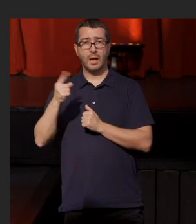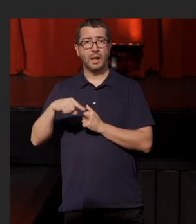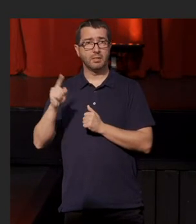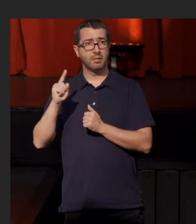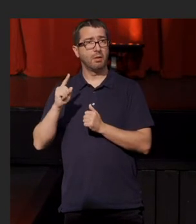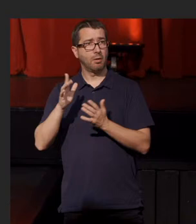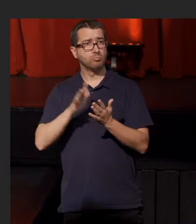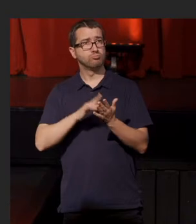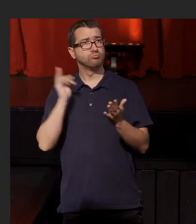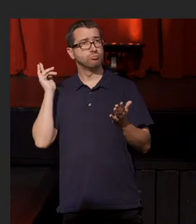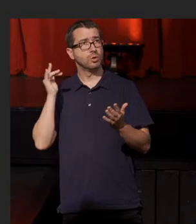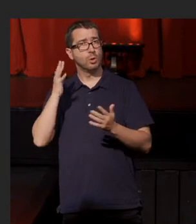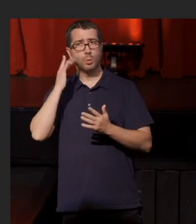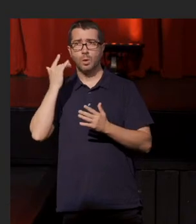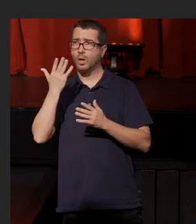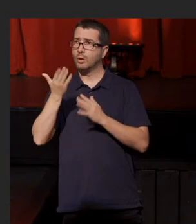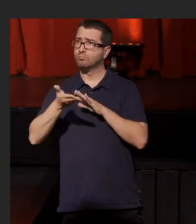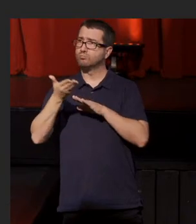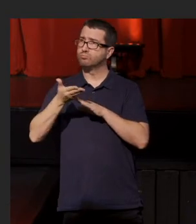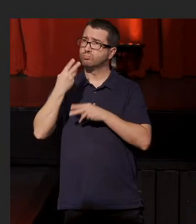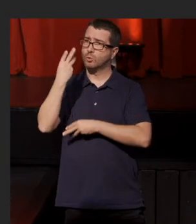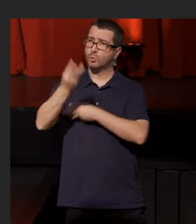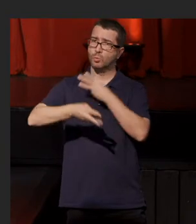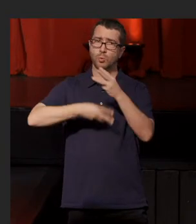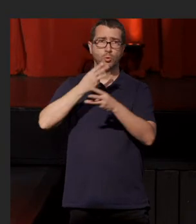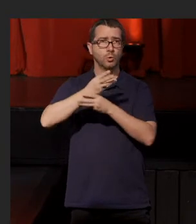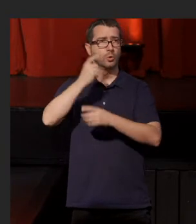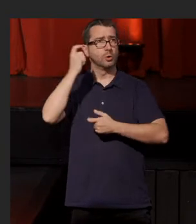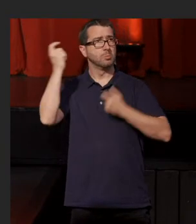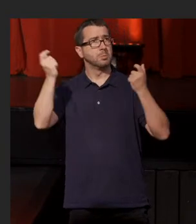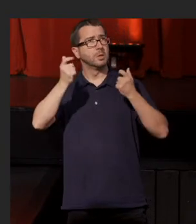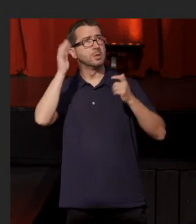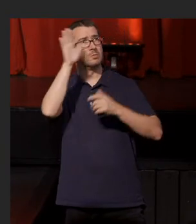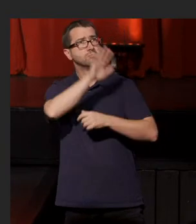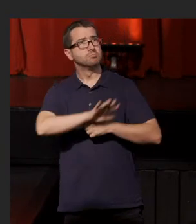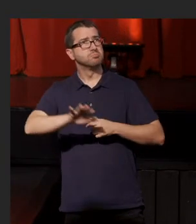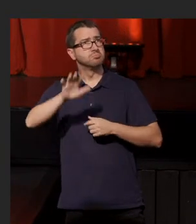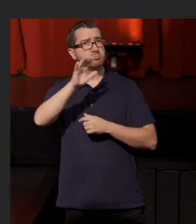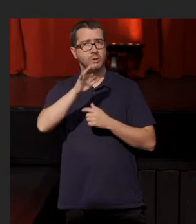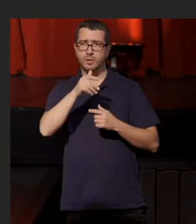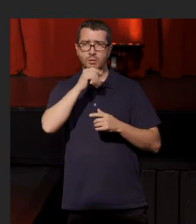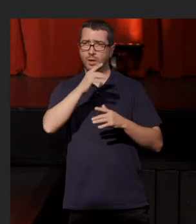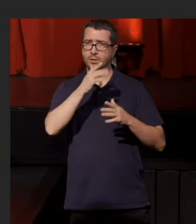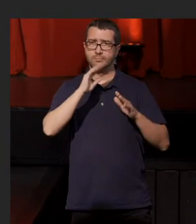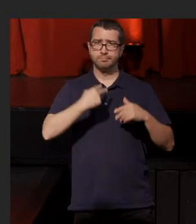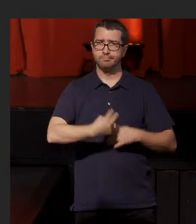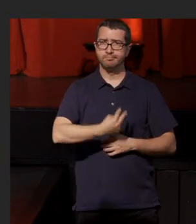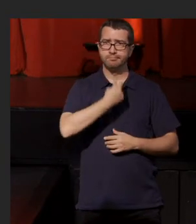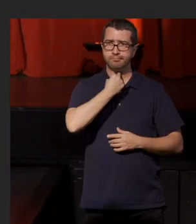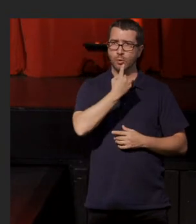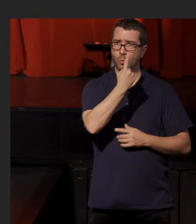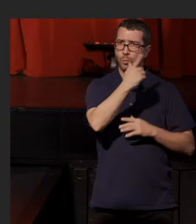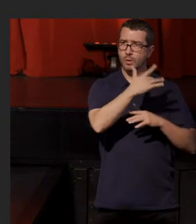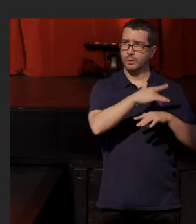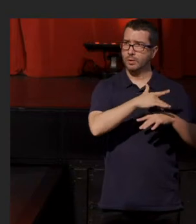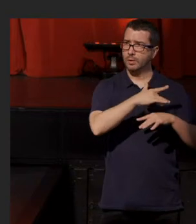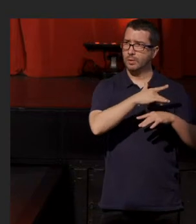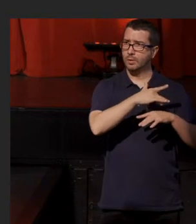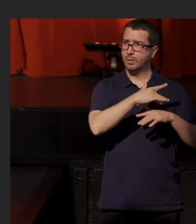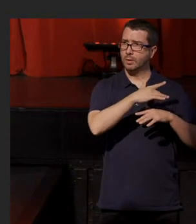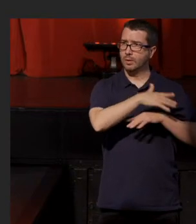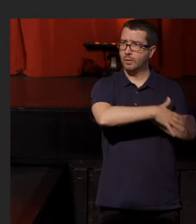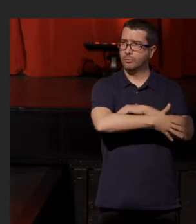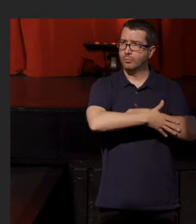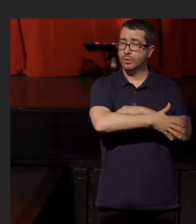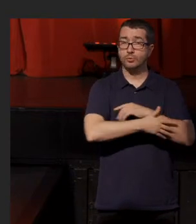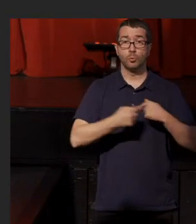operate in a globalized space and evade jurisdictions of any one country. So if you're asking me, what should I be most